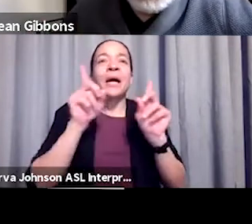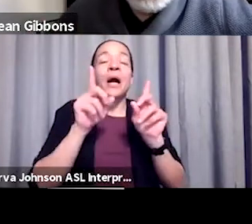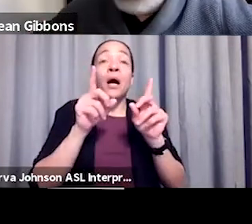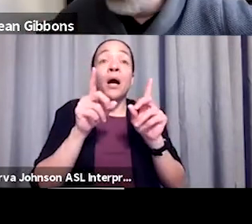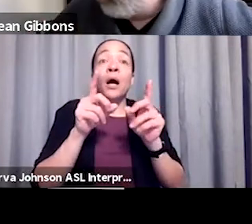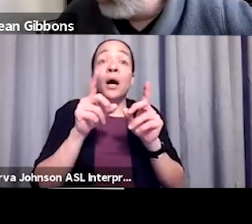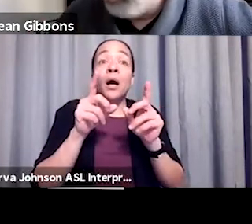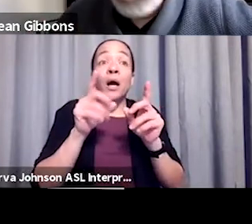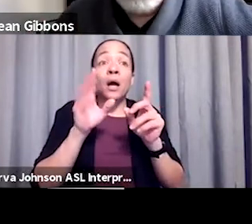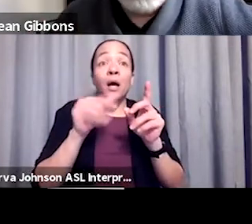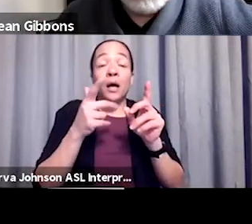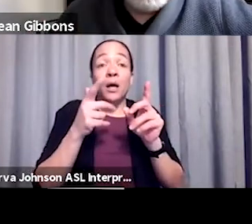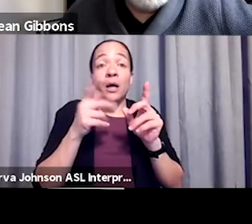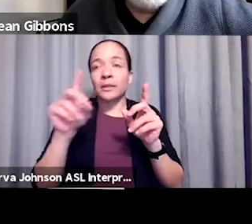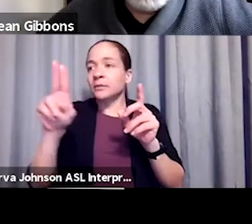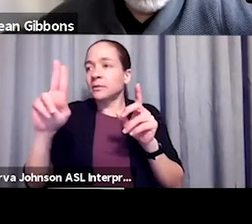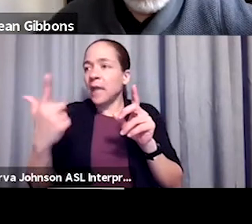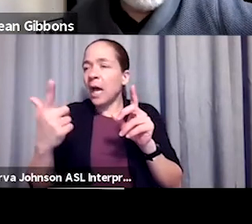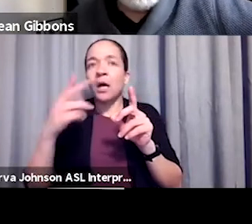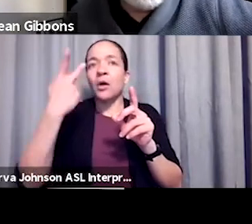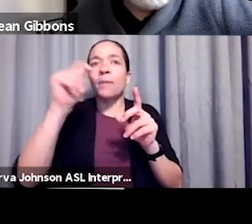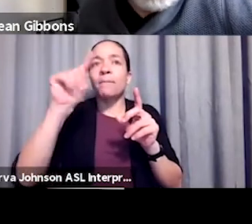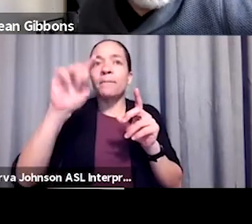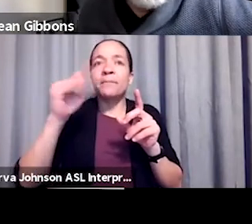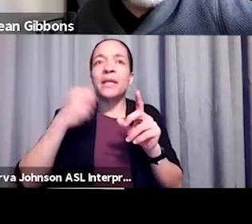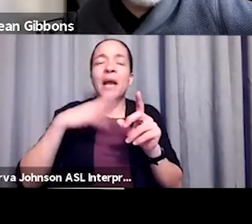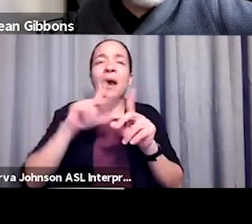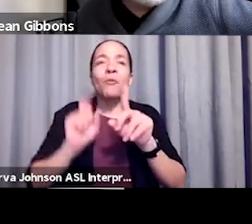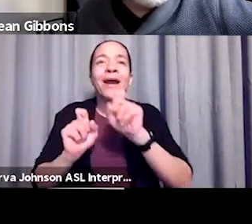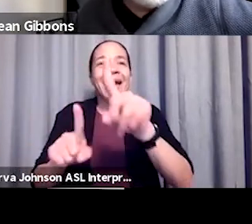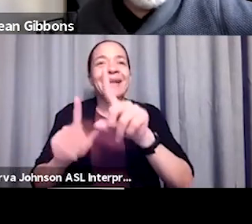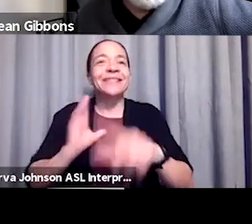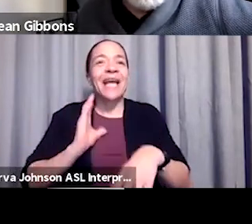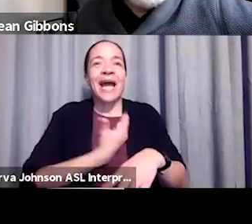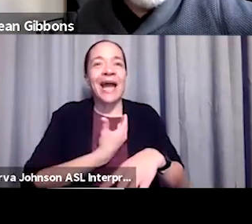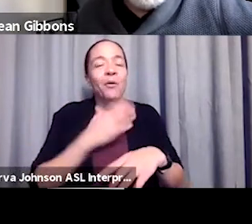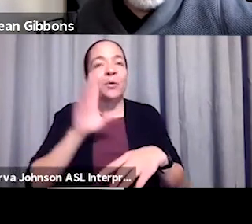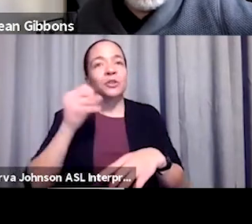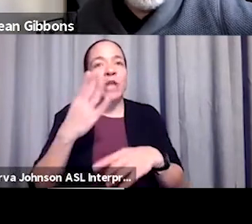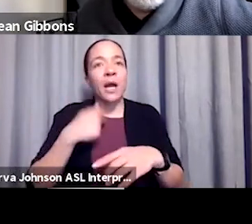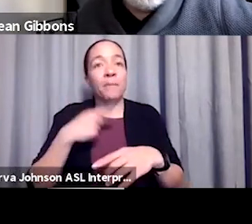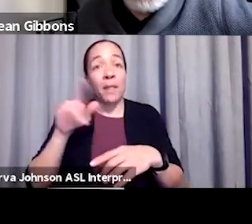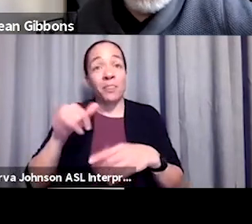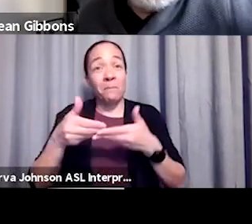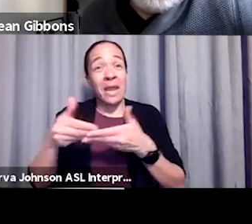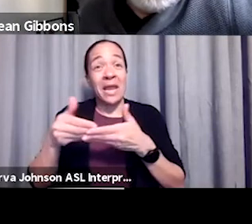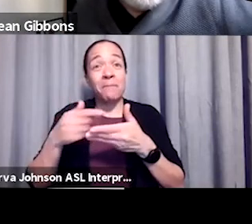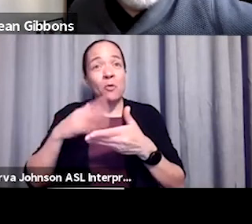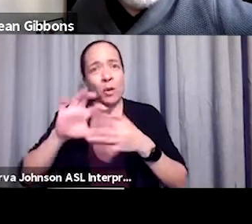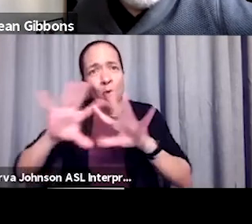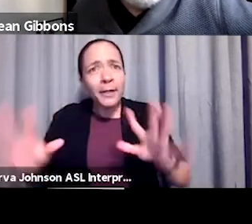Doug, I won't put words in your mouth, or Pete. What's our job if we're trying to raise up the baby to eventually take on the Rock?